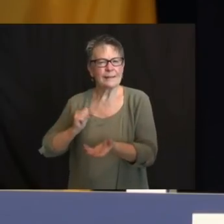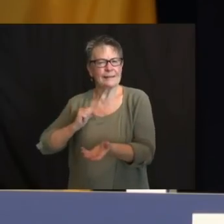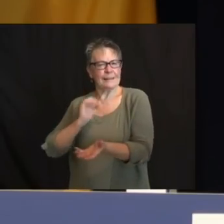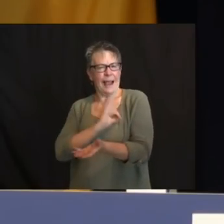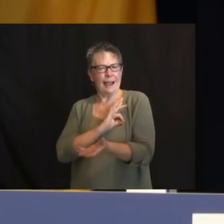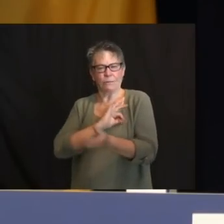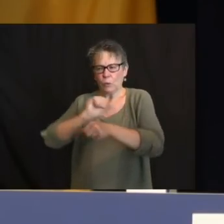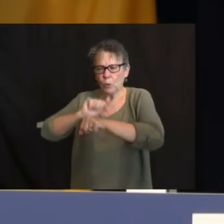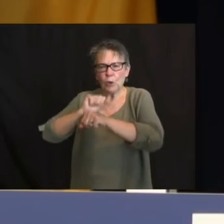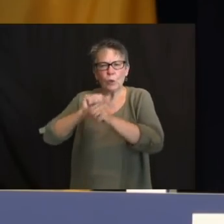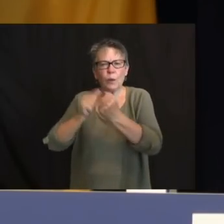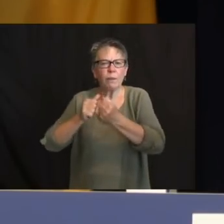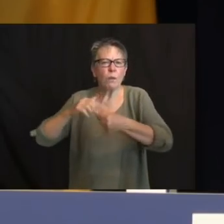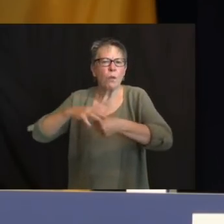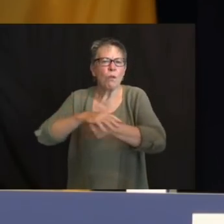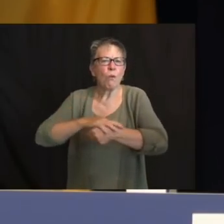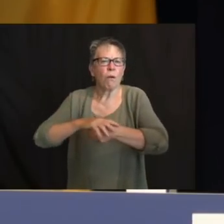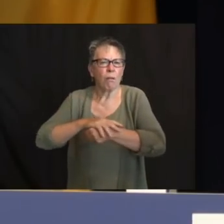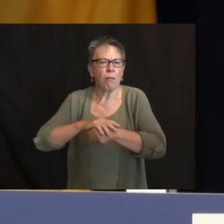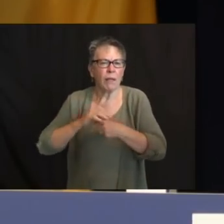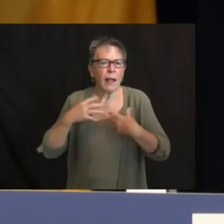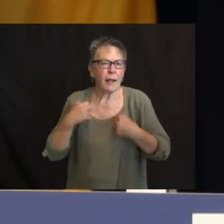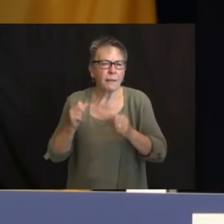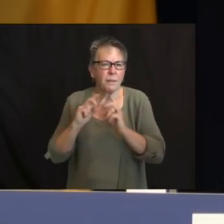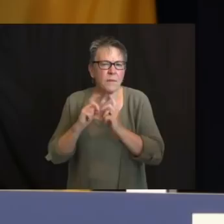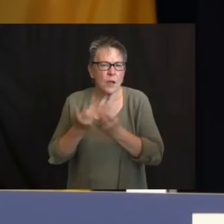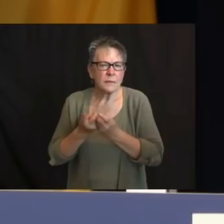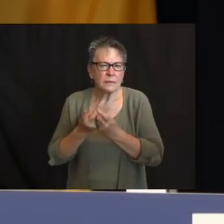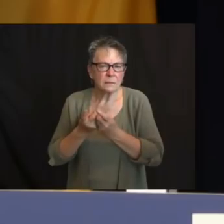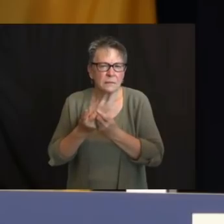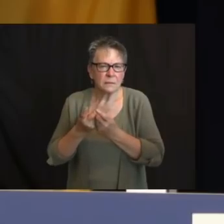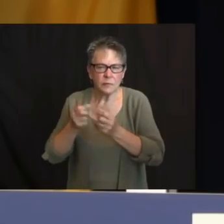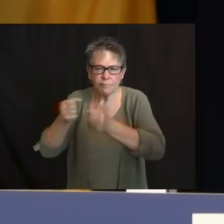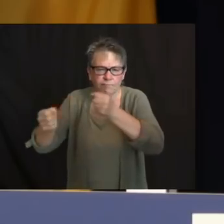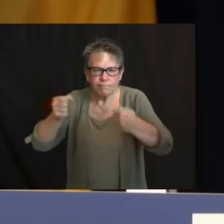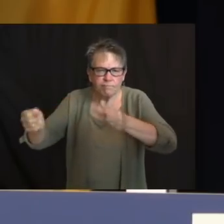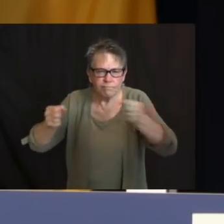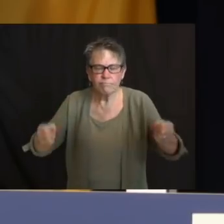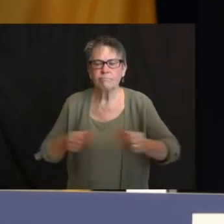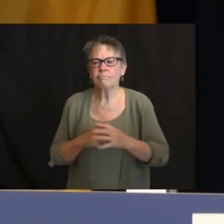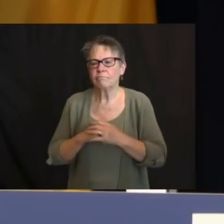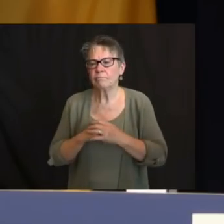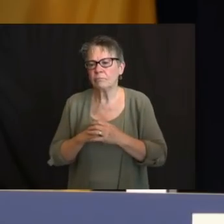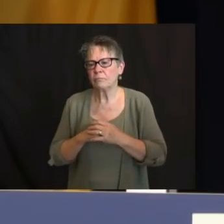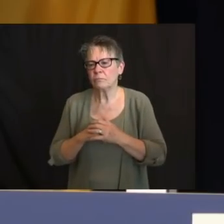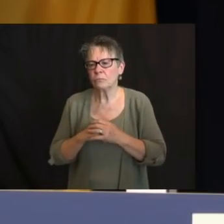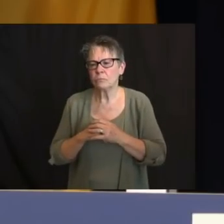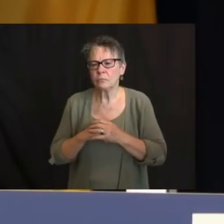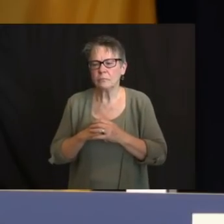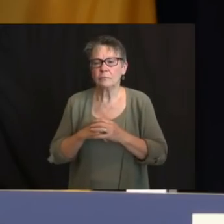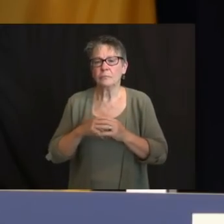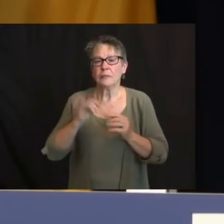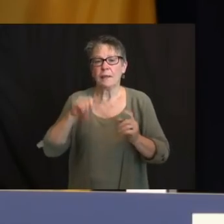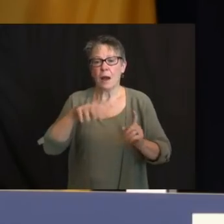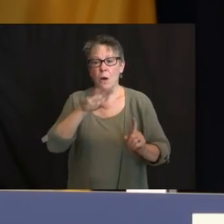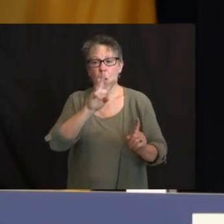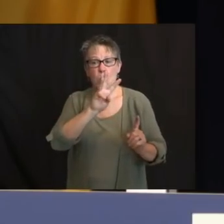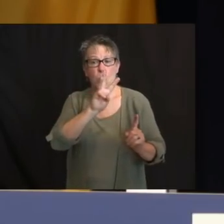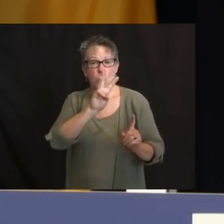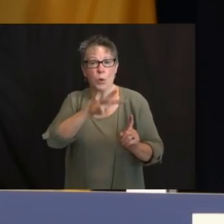A formal request for quotes was posted on New Jersey's COVID-19 website last